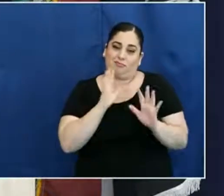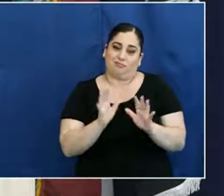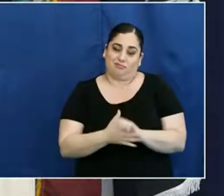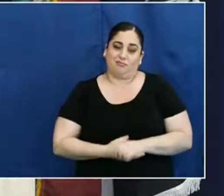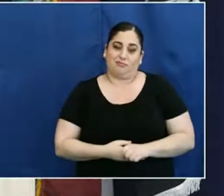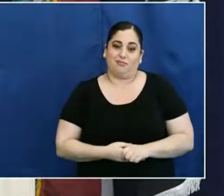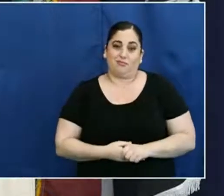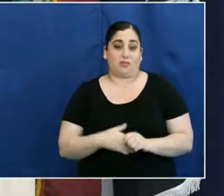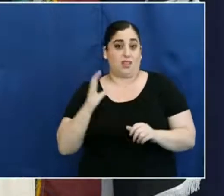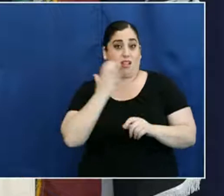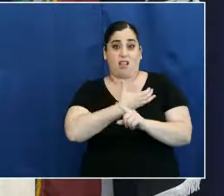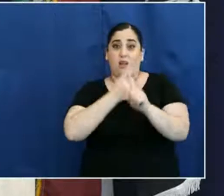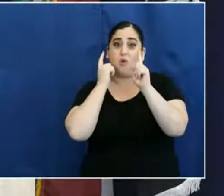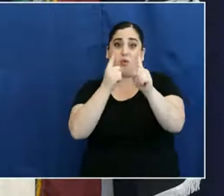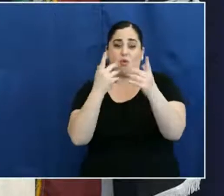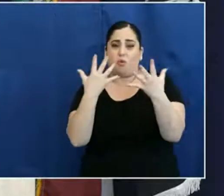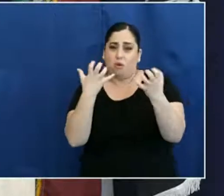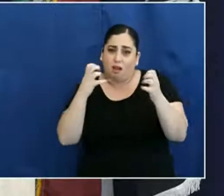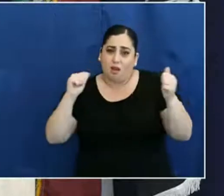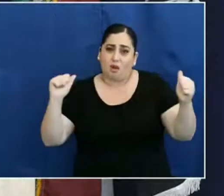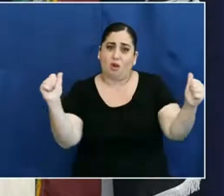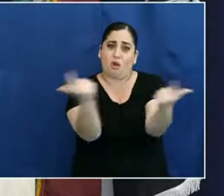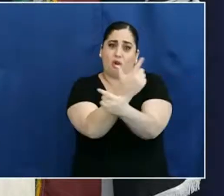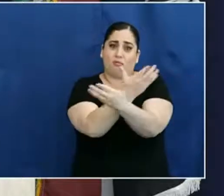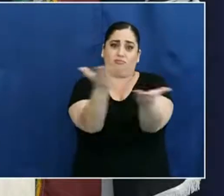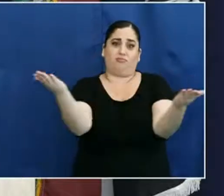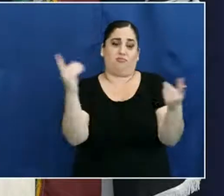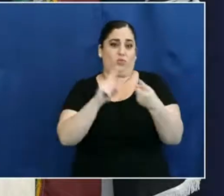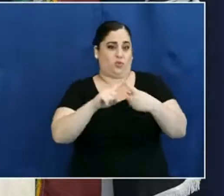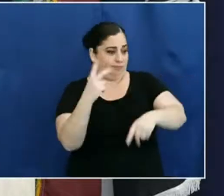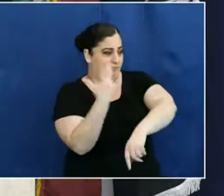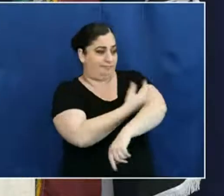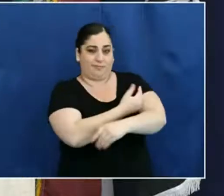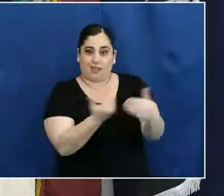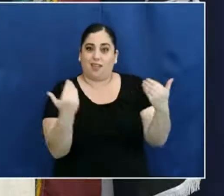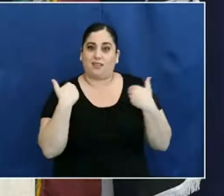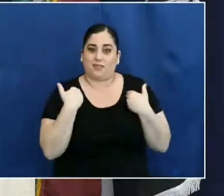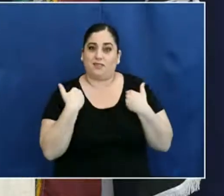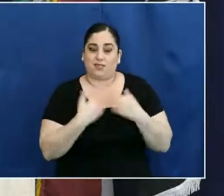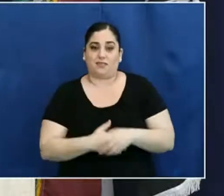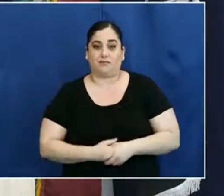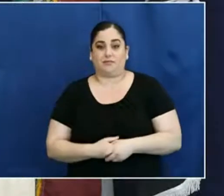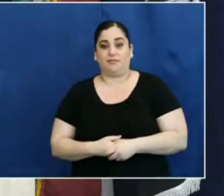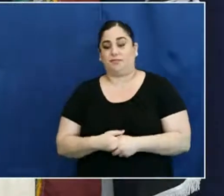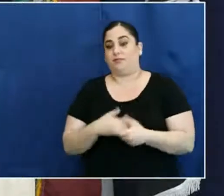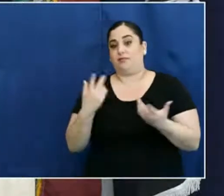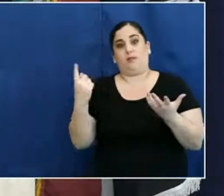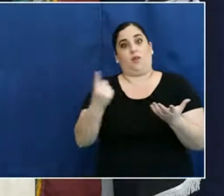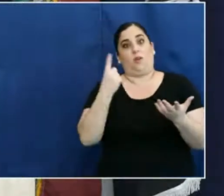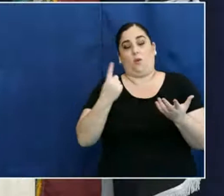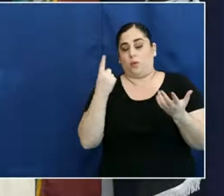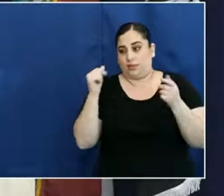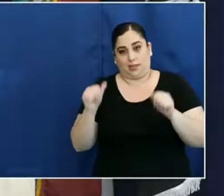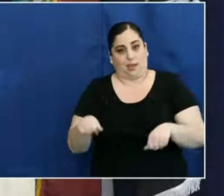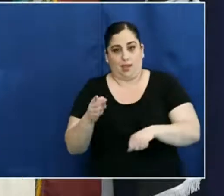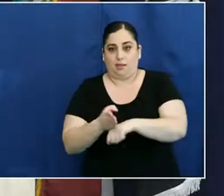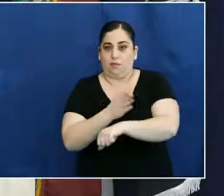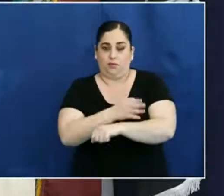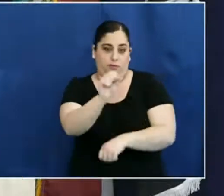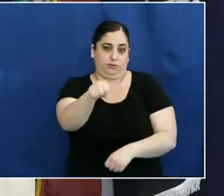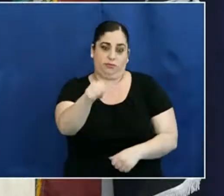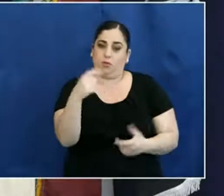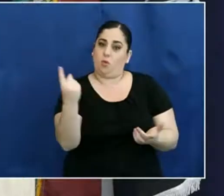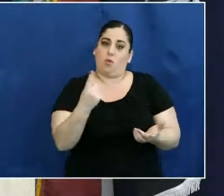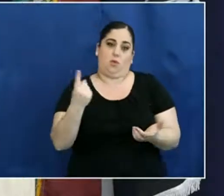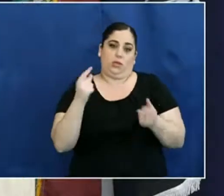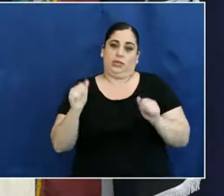to get vaccinated as quickly as possible, and we're doing everything we can. So always areas we can improve, and we'll always look to do better. But I think generally